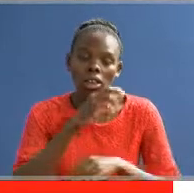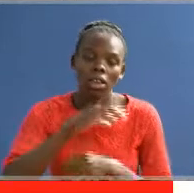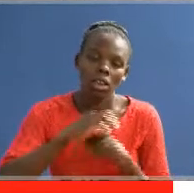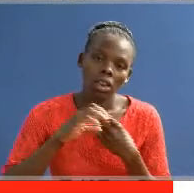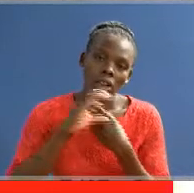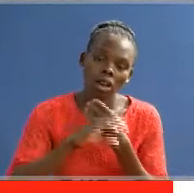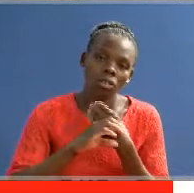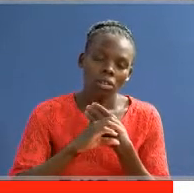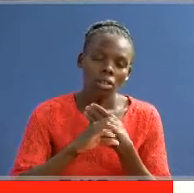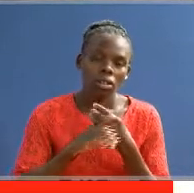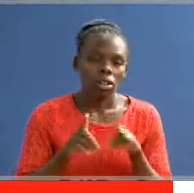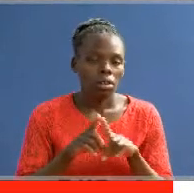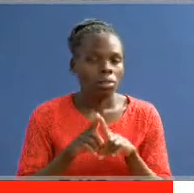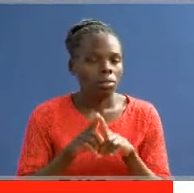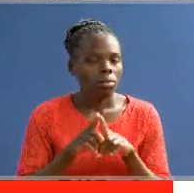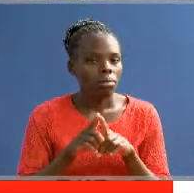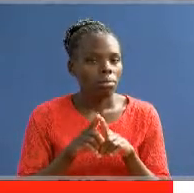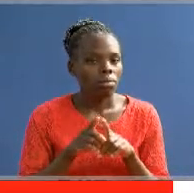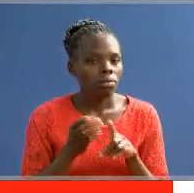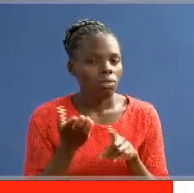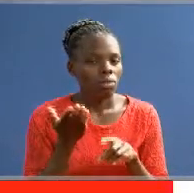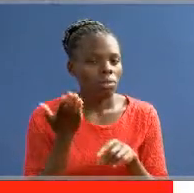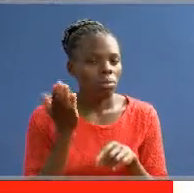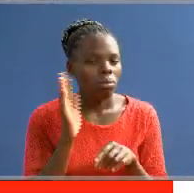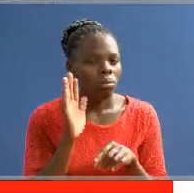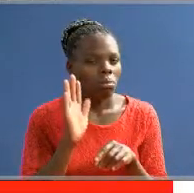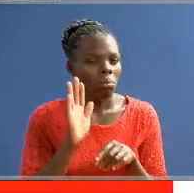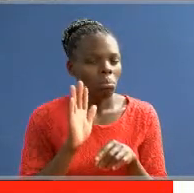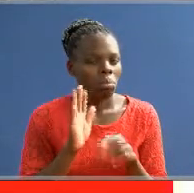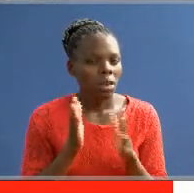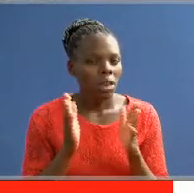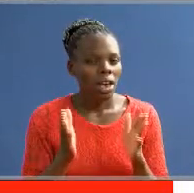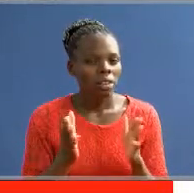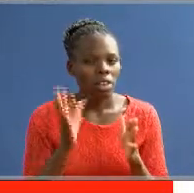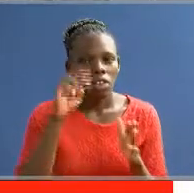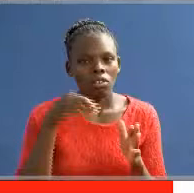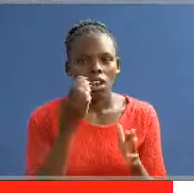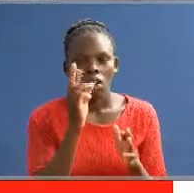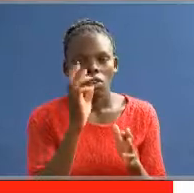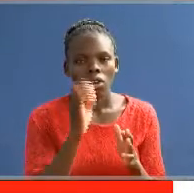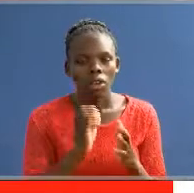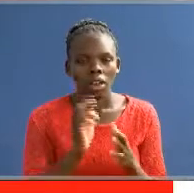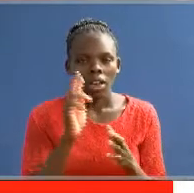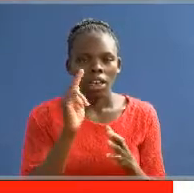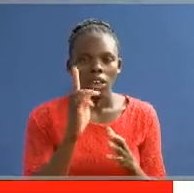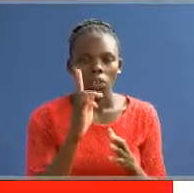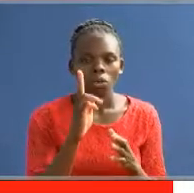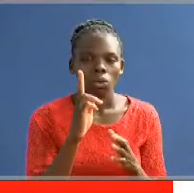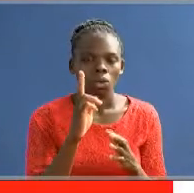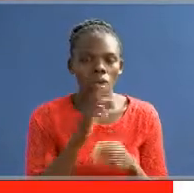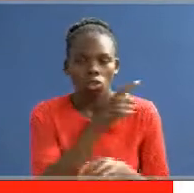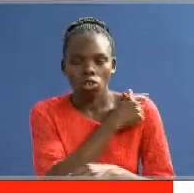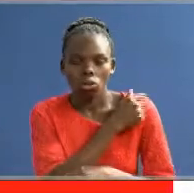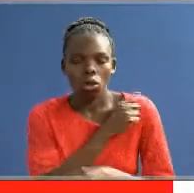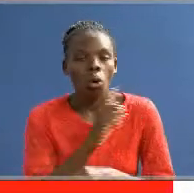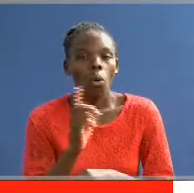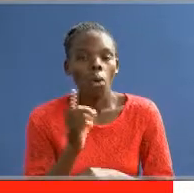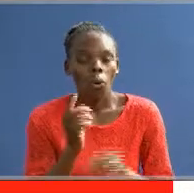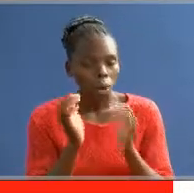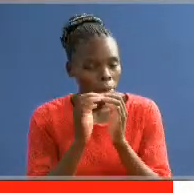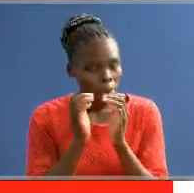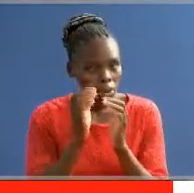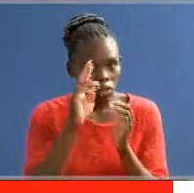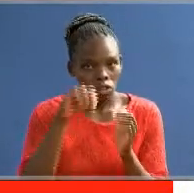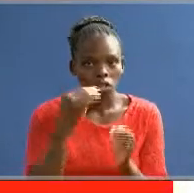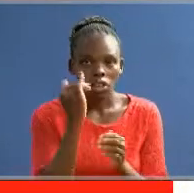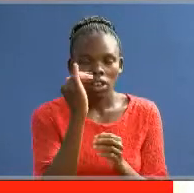country, the likely fallback being the largest referral hospital, Kenyatta National Hospital, where we met Dr.